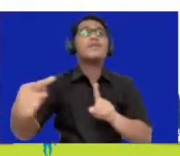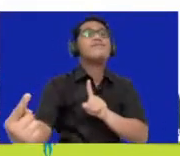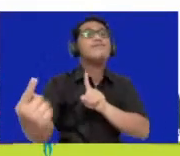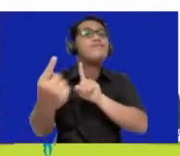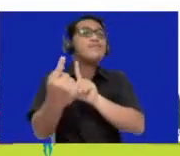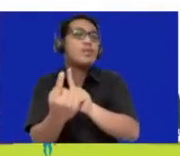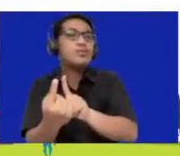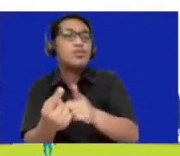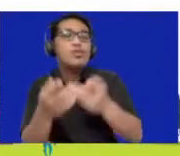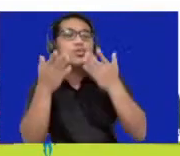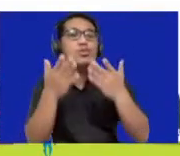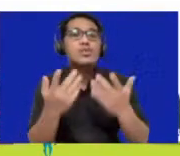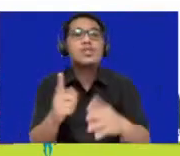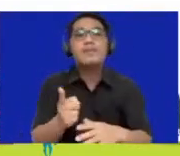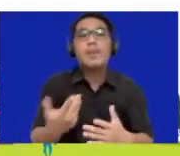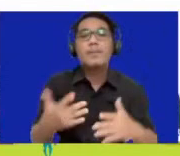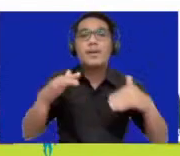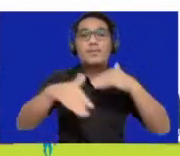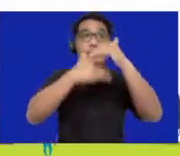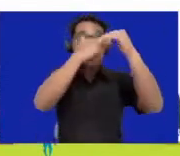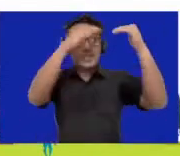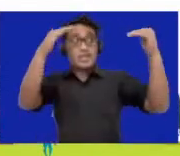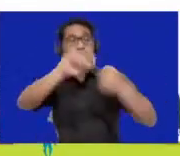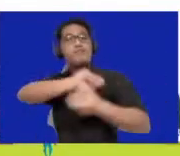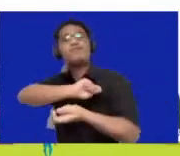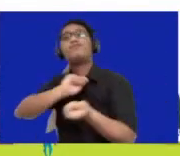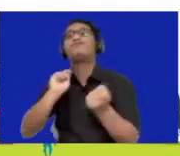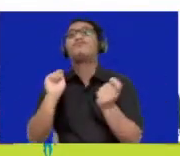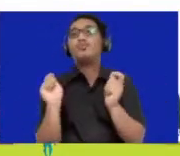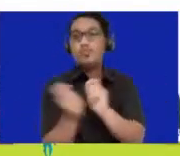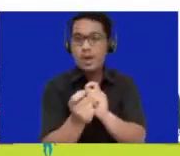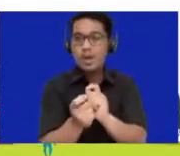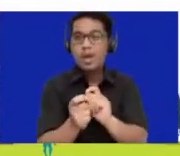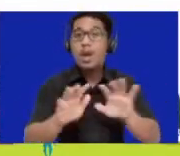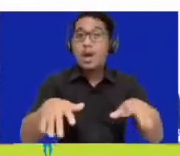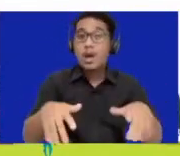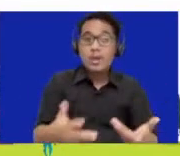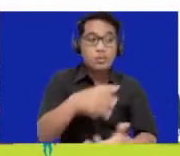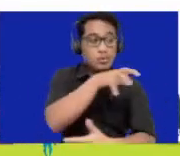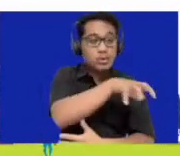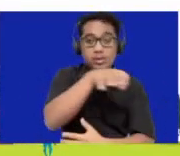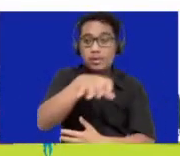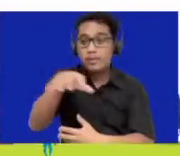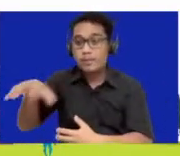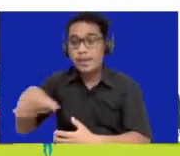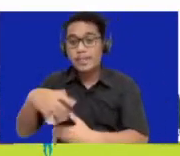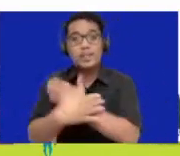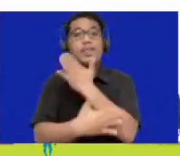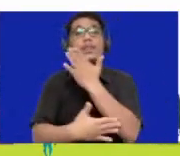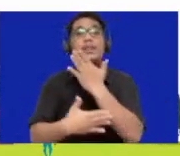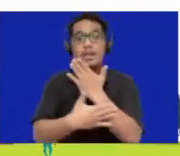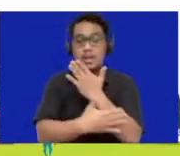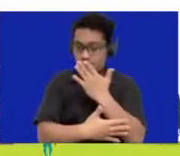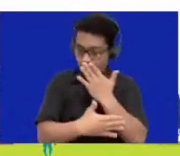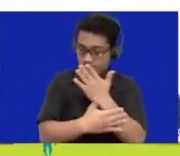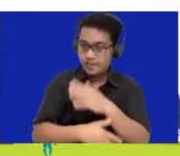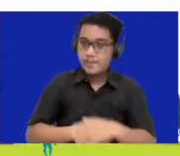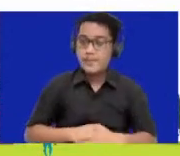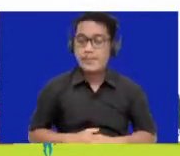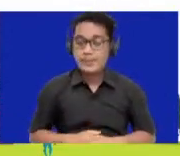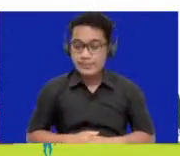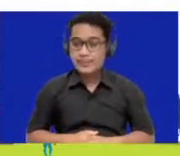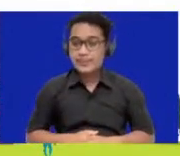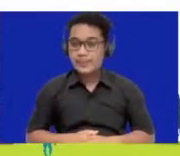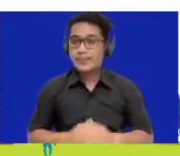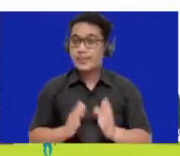for everyone, geographical location, funnel shape of the Bay of Bengal, deltaic landscape, dominance of